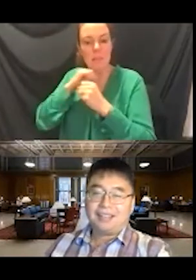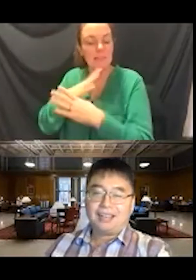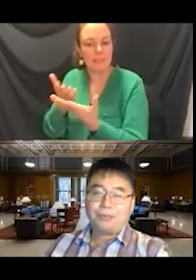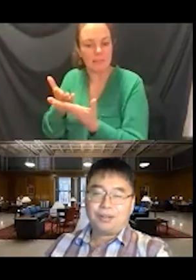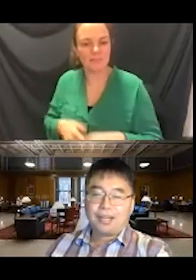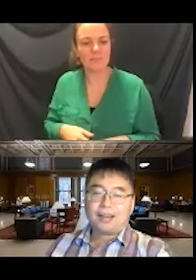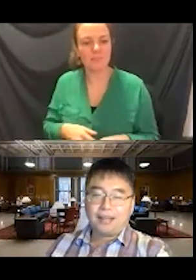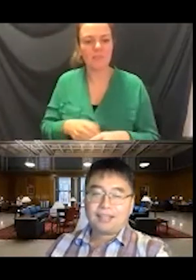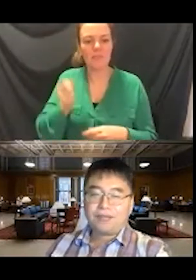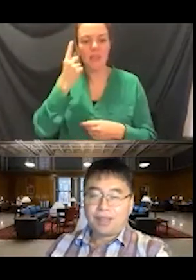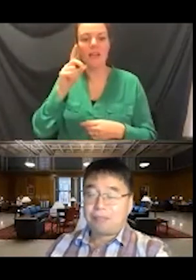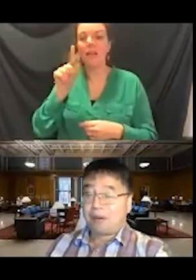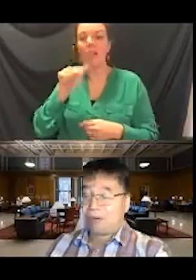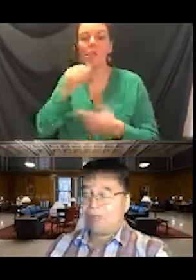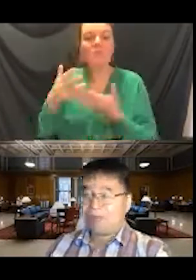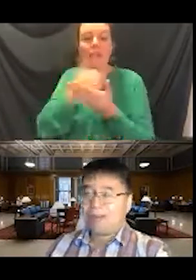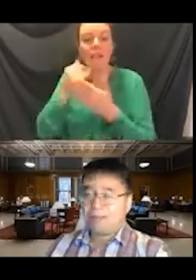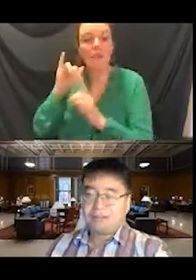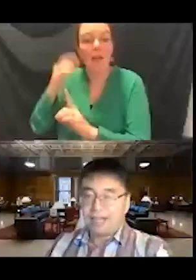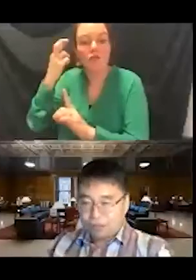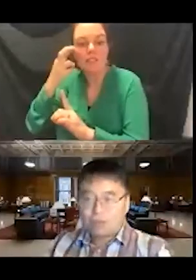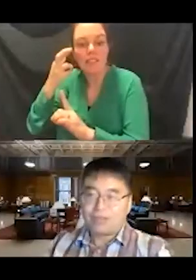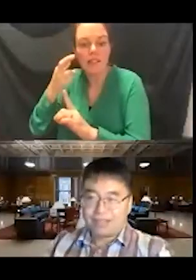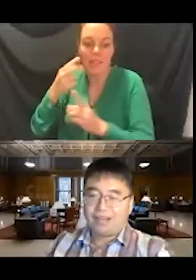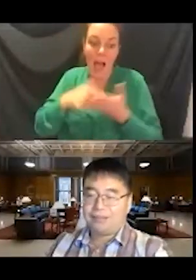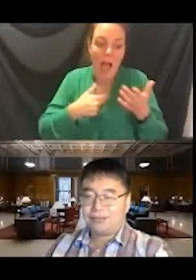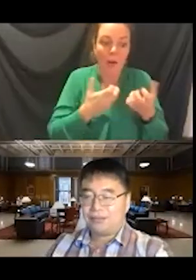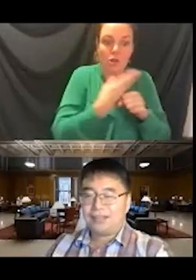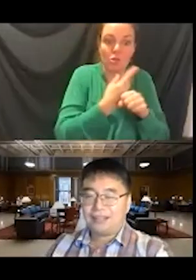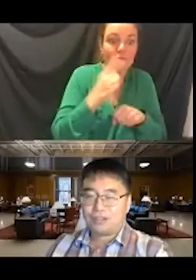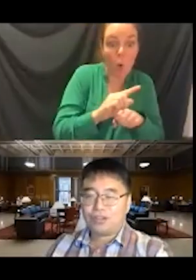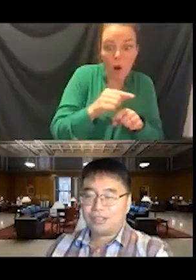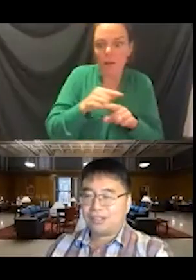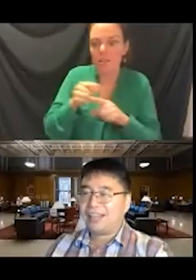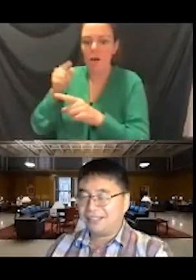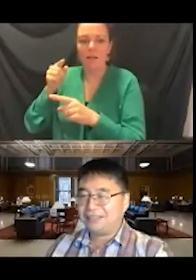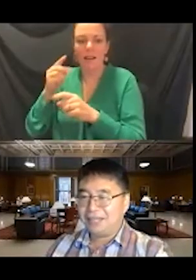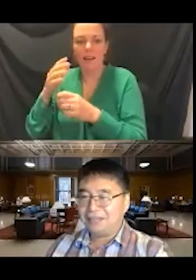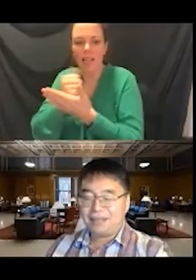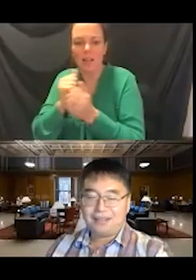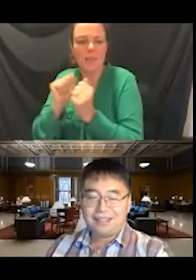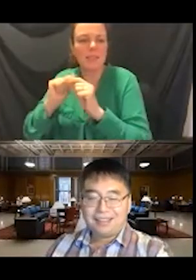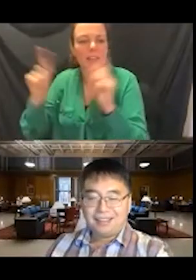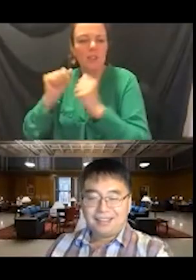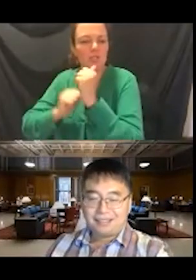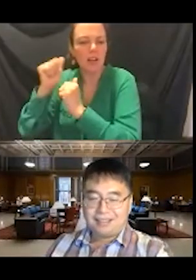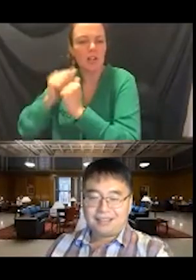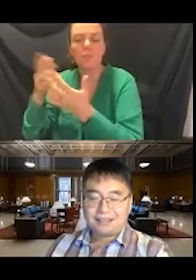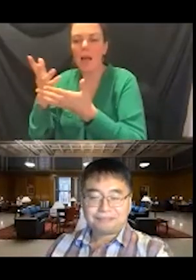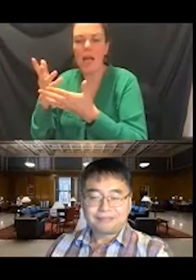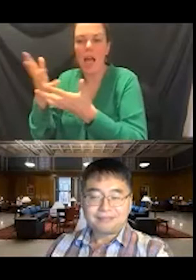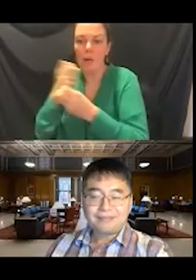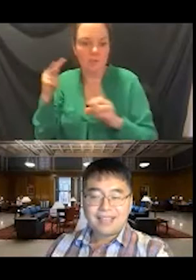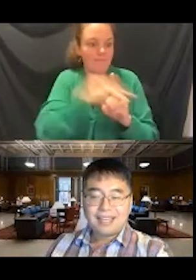the data were not collected for that purpose that you are thinking of, right? And that's usually the case in many